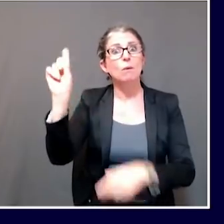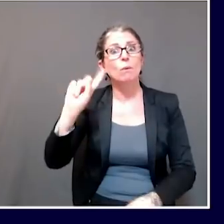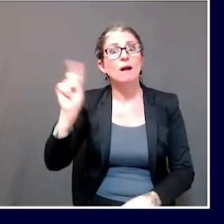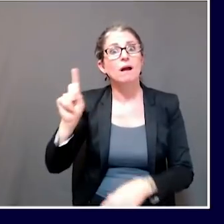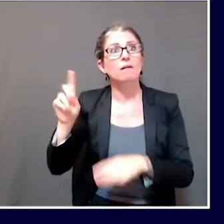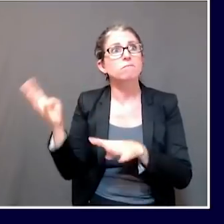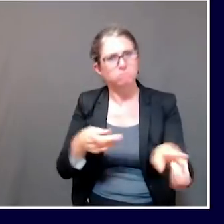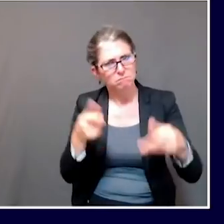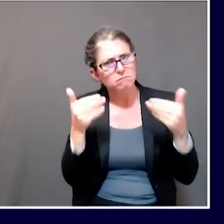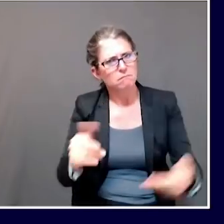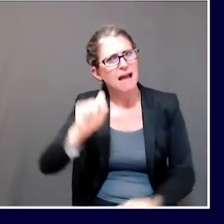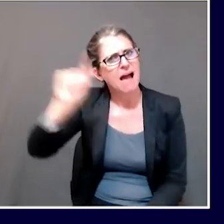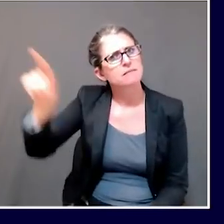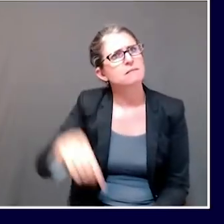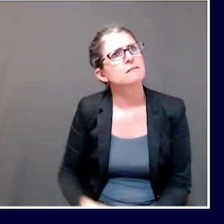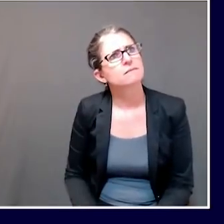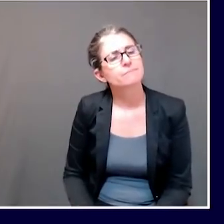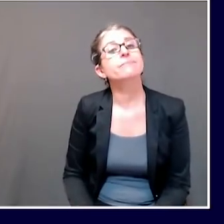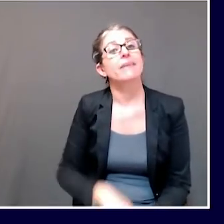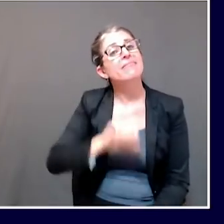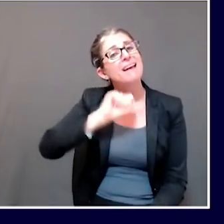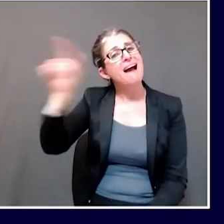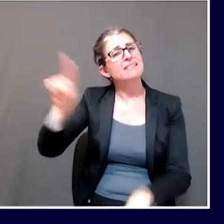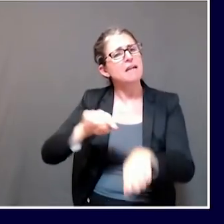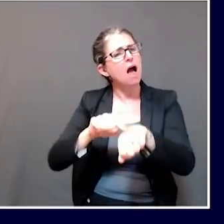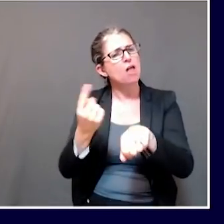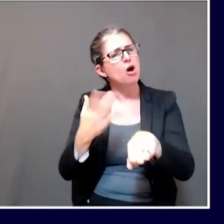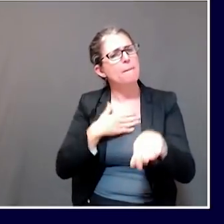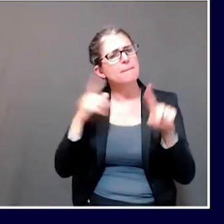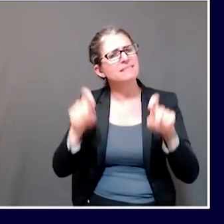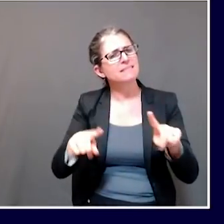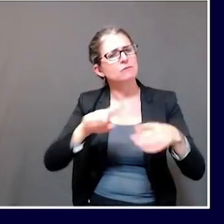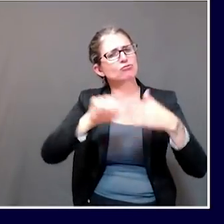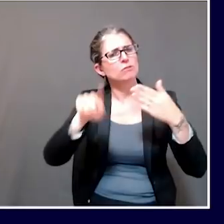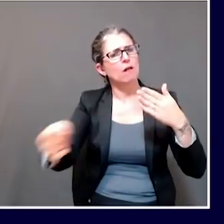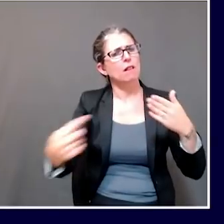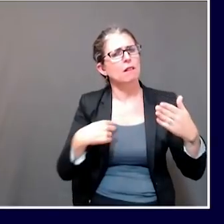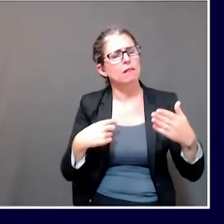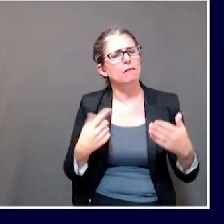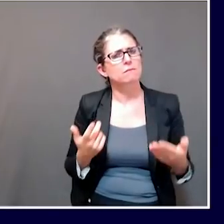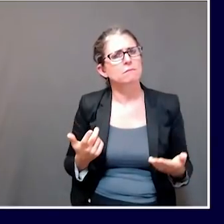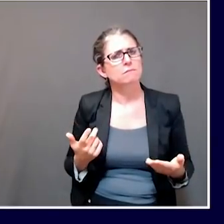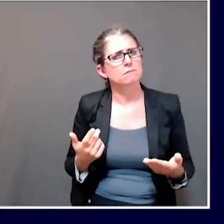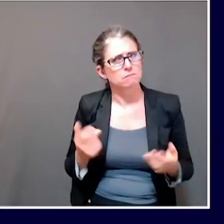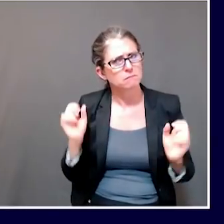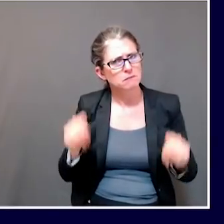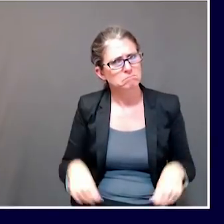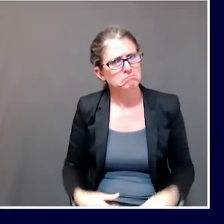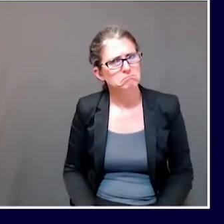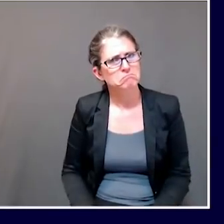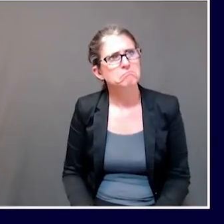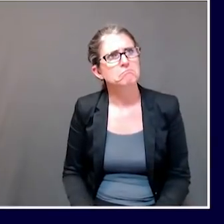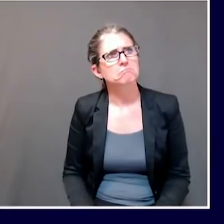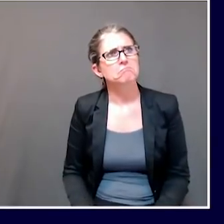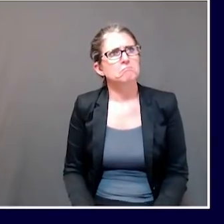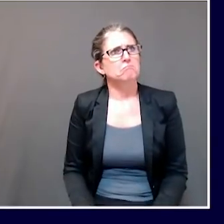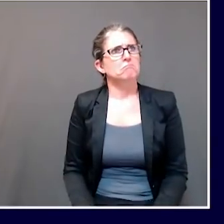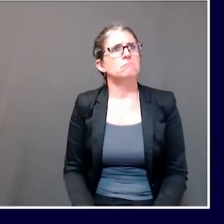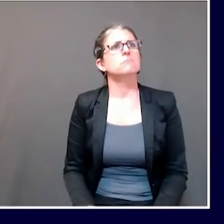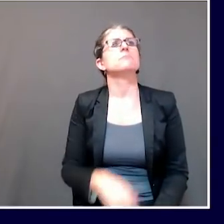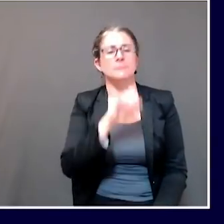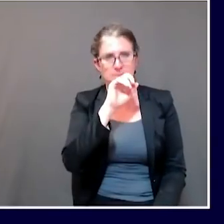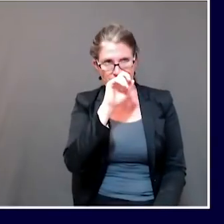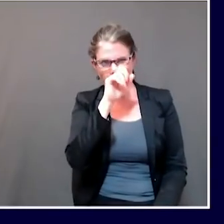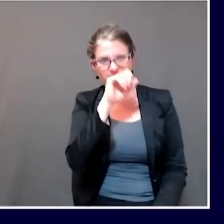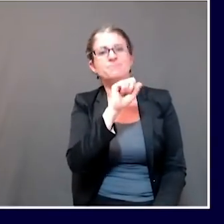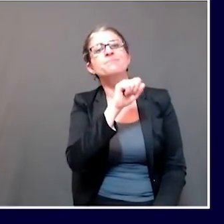might be, would be to ask the healthcare provider who's taking the swab as you're going through the process. But all that the swabs, and Amy, one important